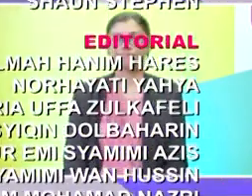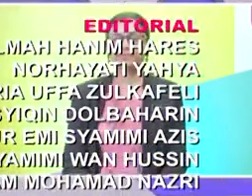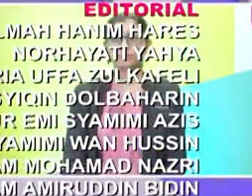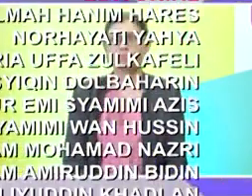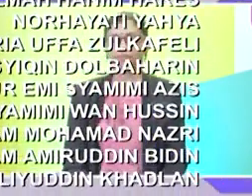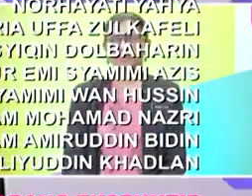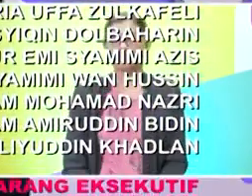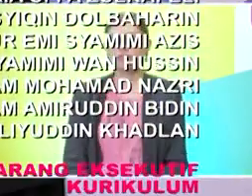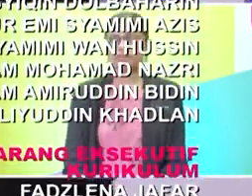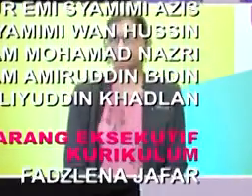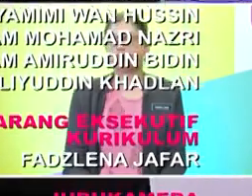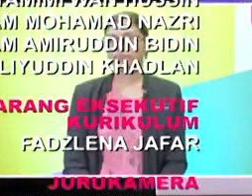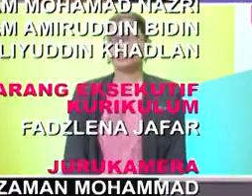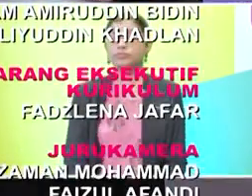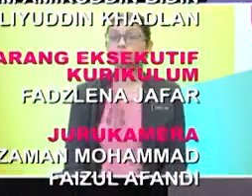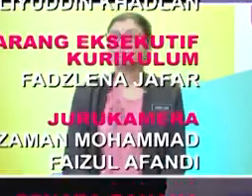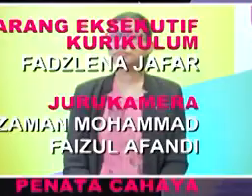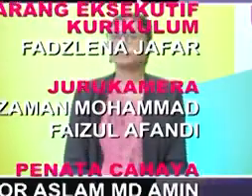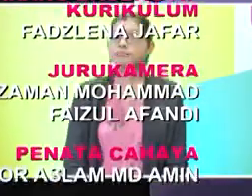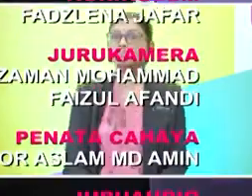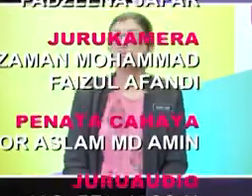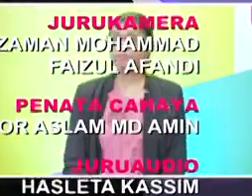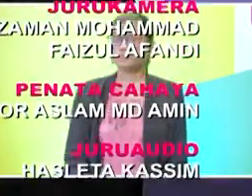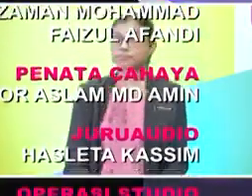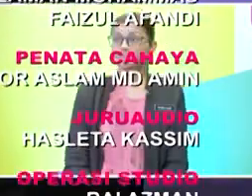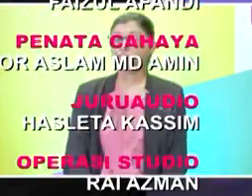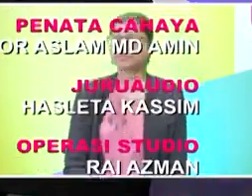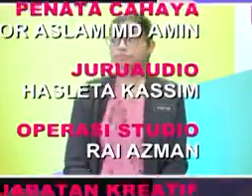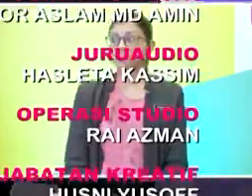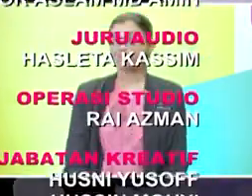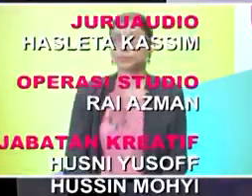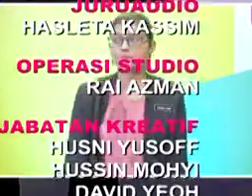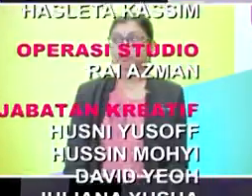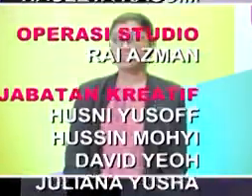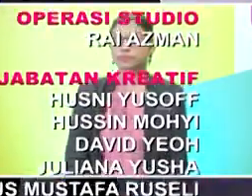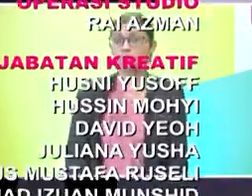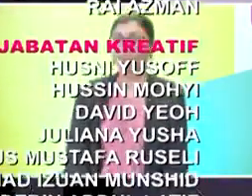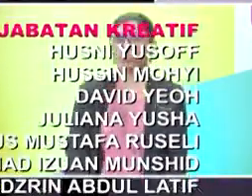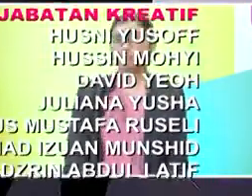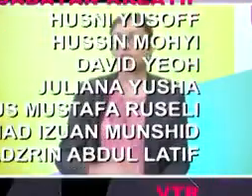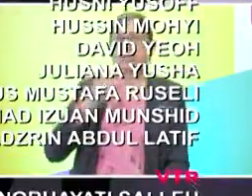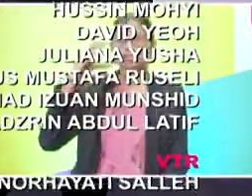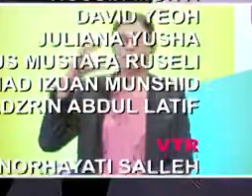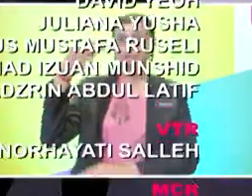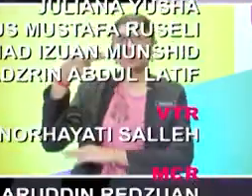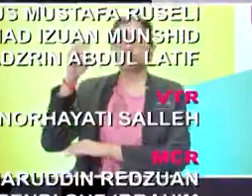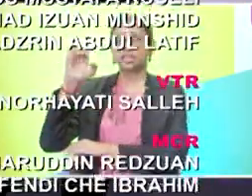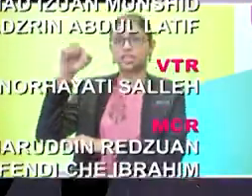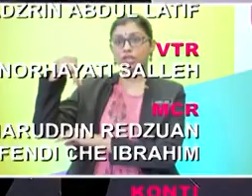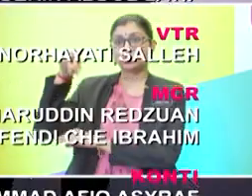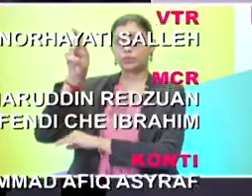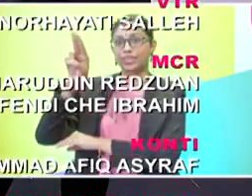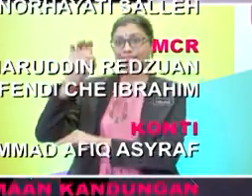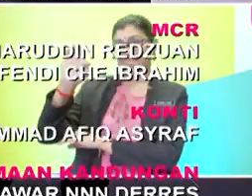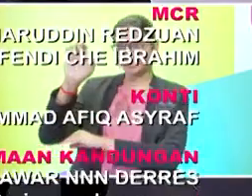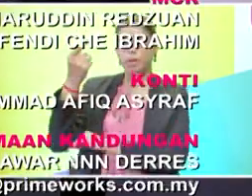right. Okay, good. Again, mm-hmm. You are performing very good. Okay, how about this? Oh, this is a check. Looks like money, so I will